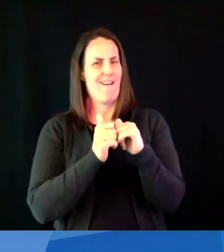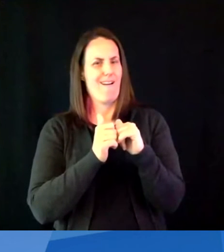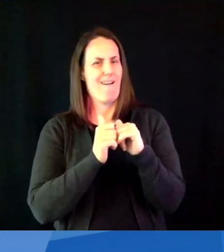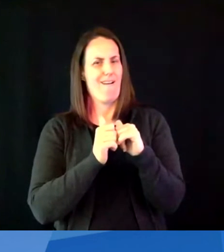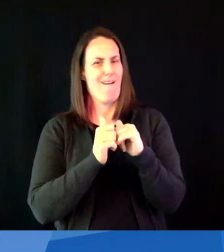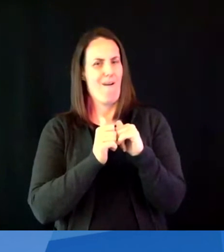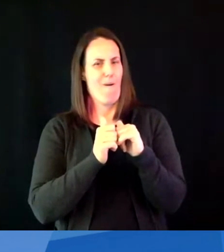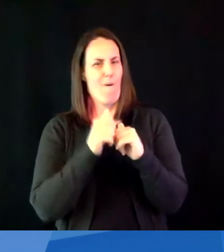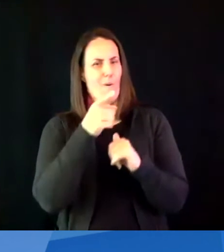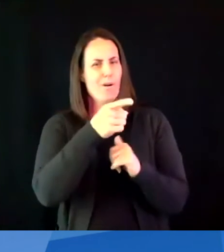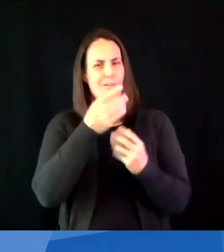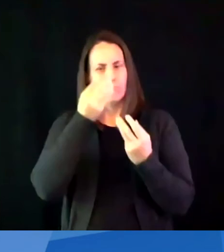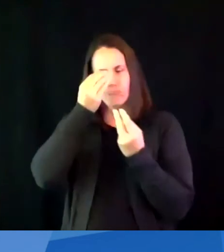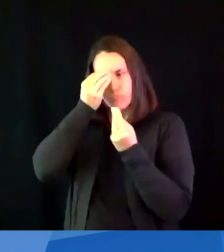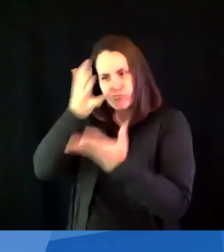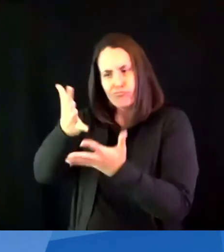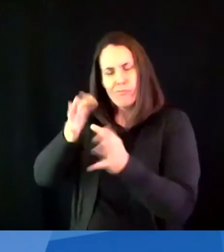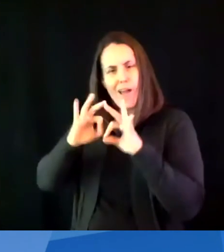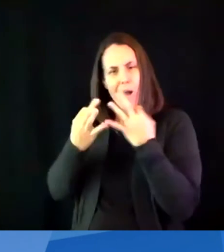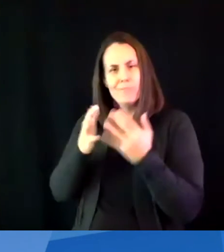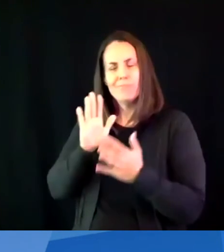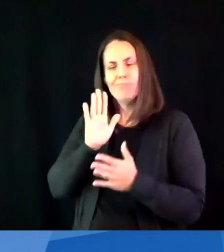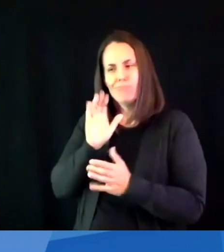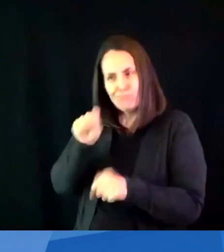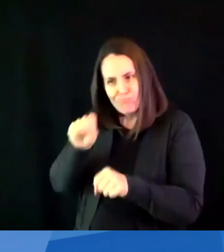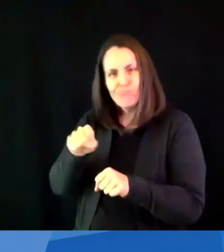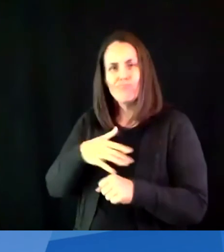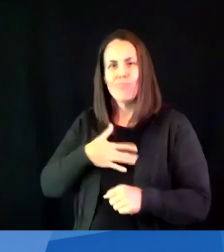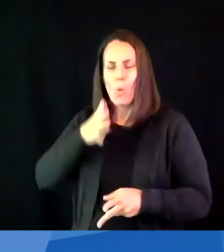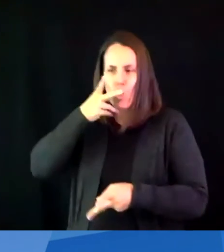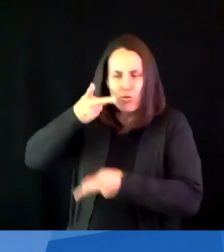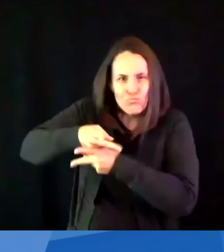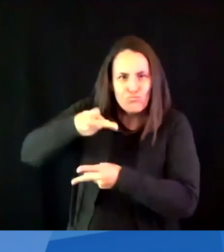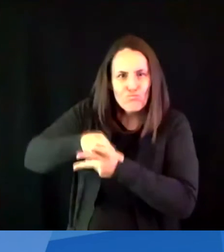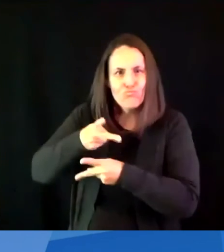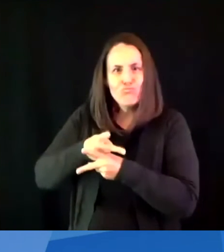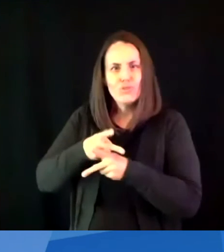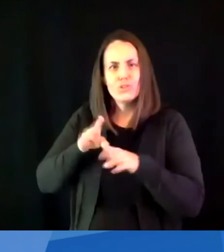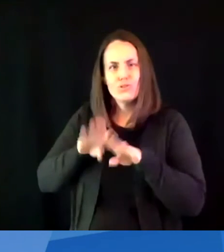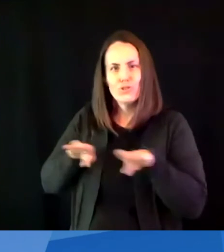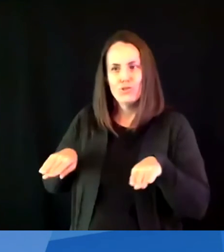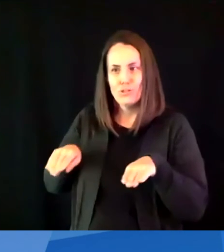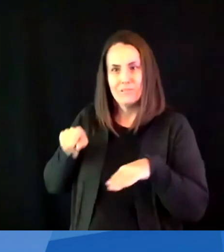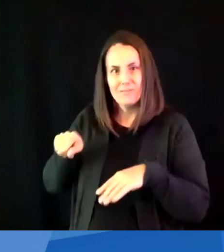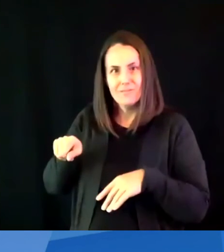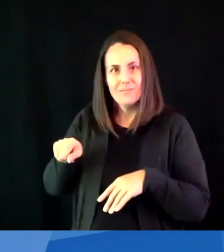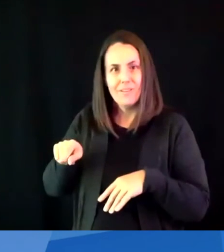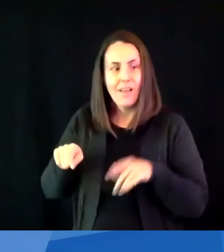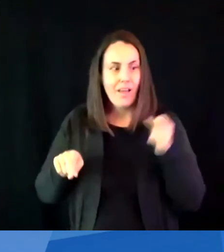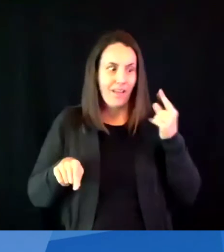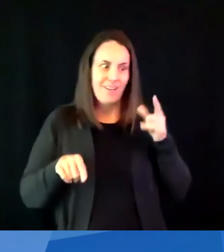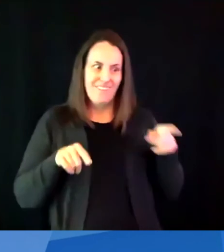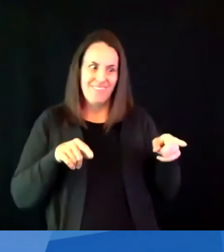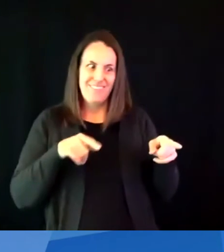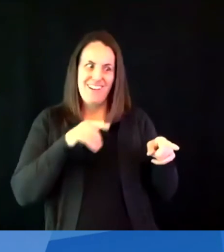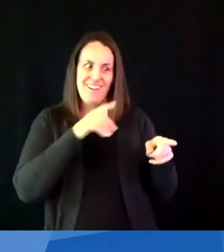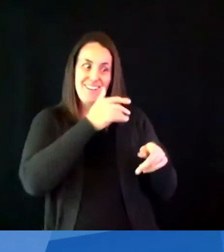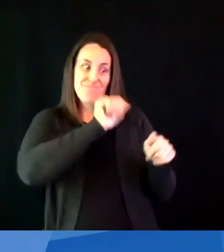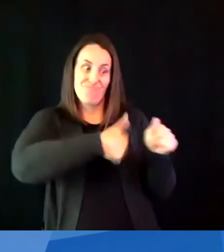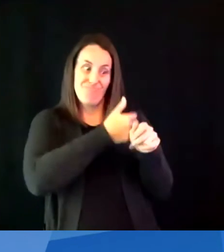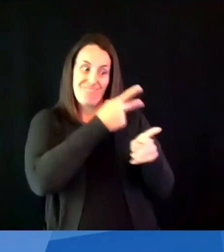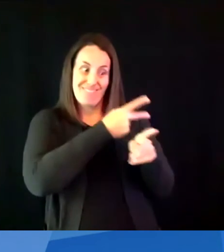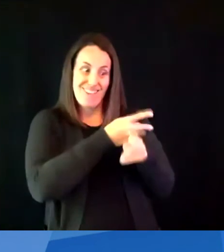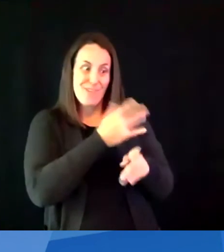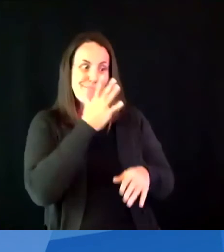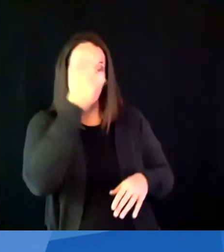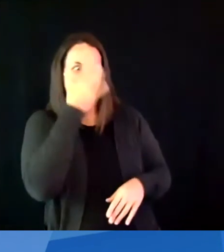of, rather? Yeah. I didn't hear the first part of your question. I apologize. Could you restate it, please?